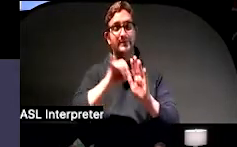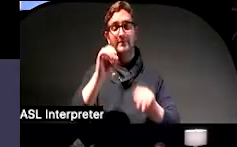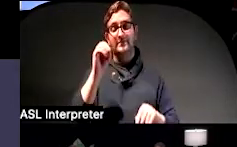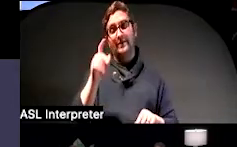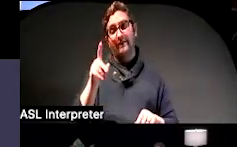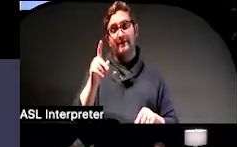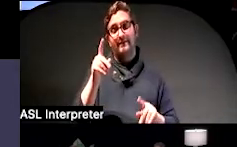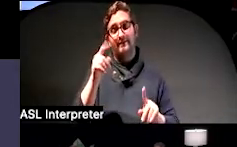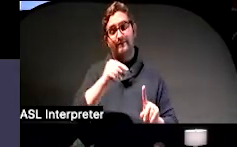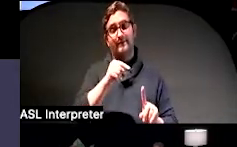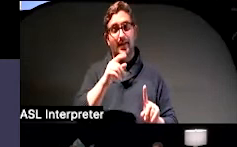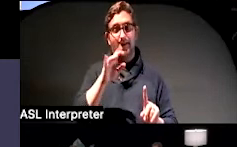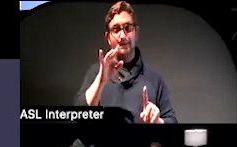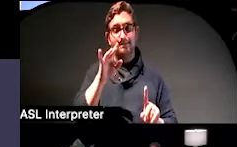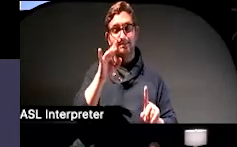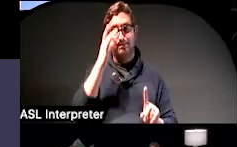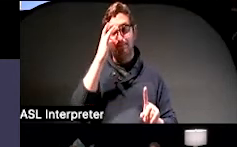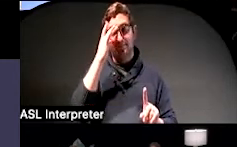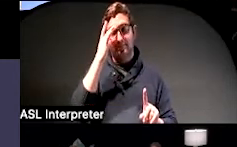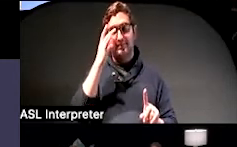of a